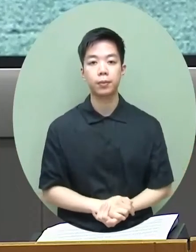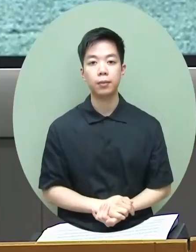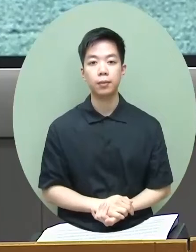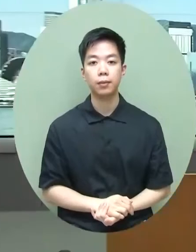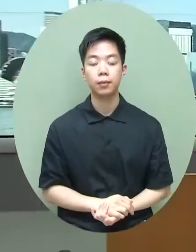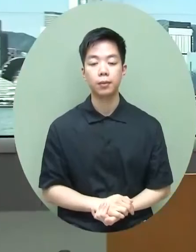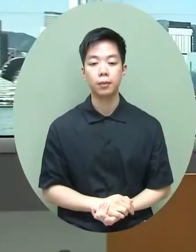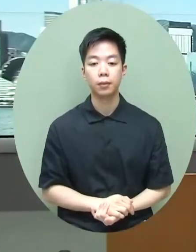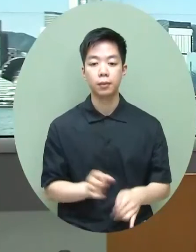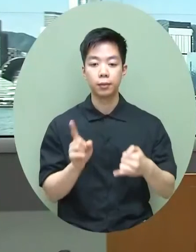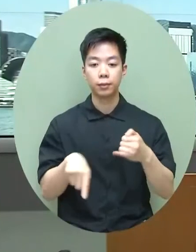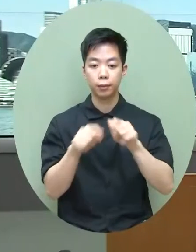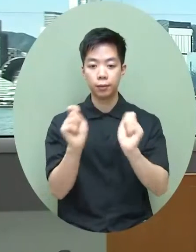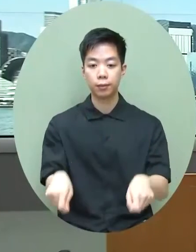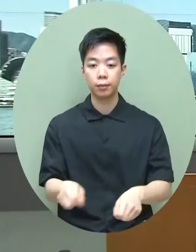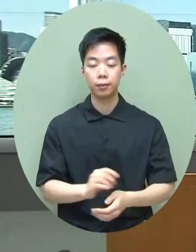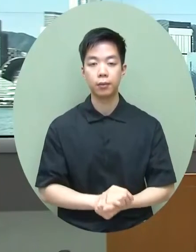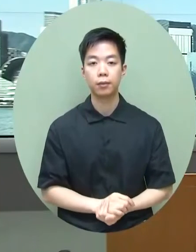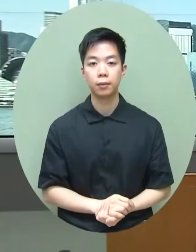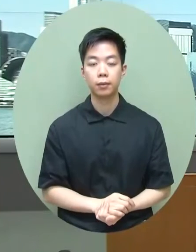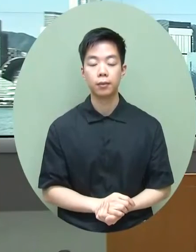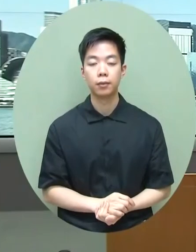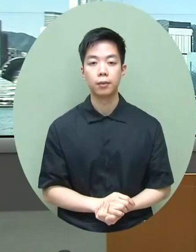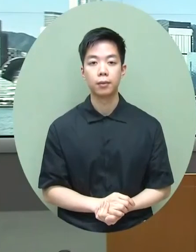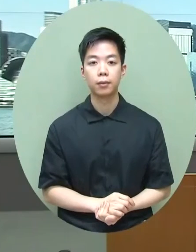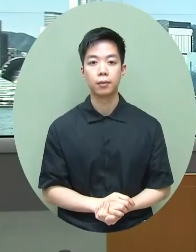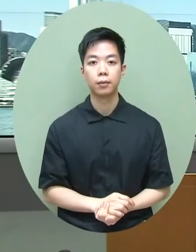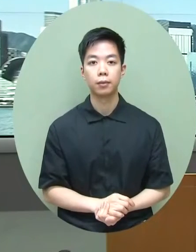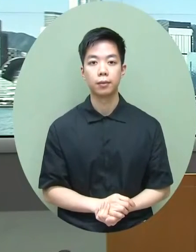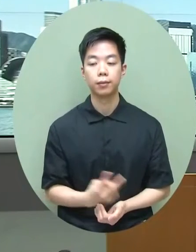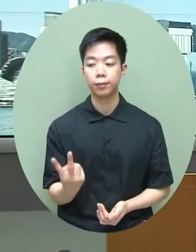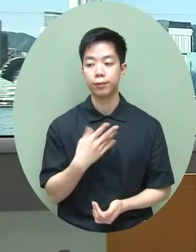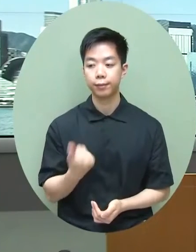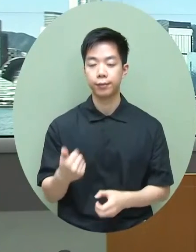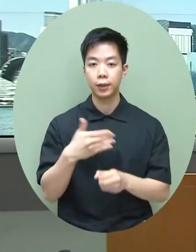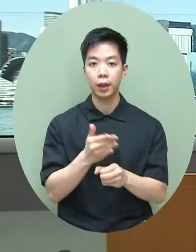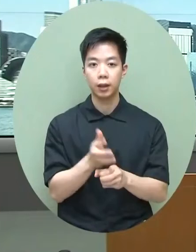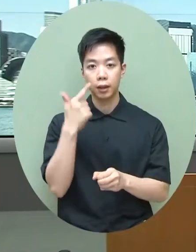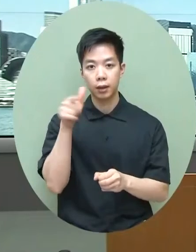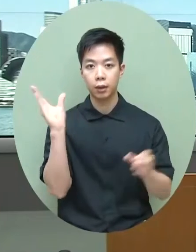April. The last question, please. I'm from Orange News. Good afternoon.